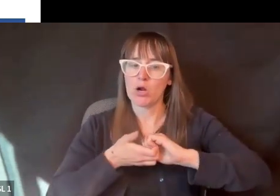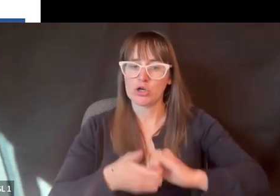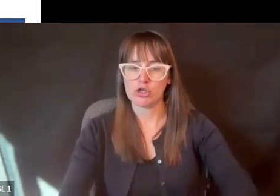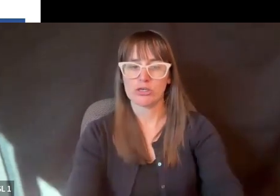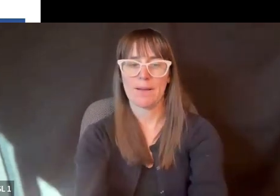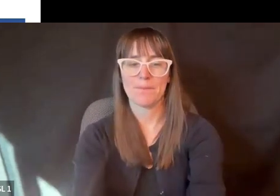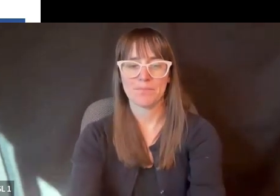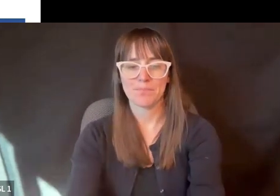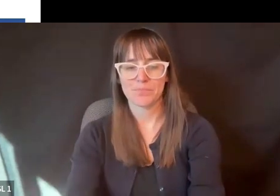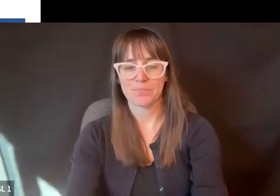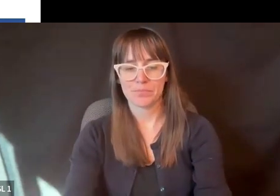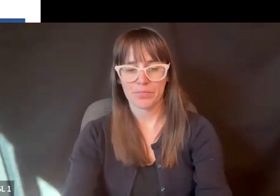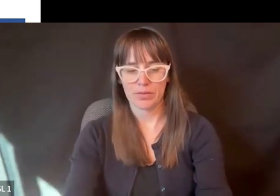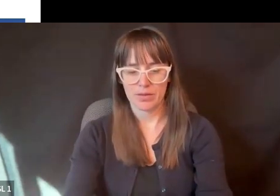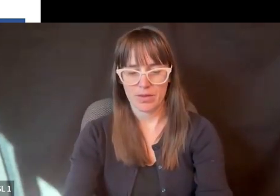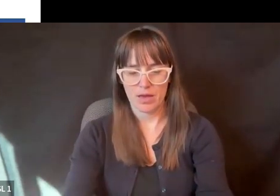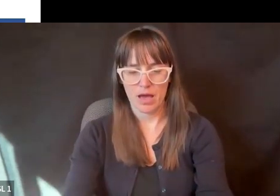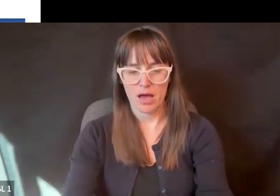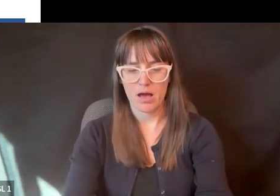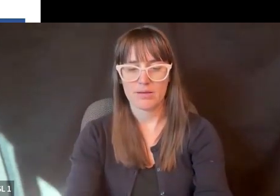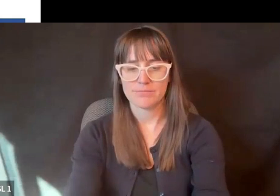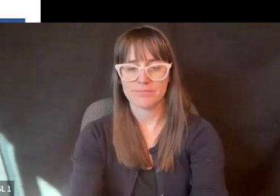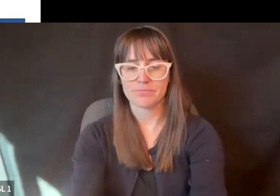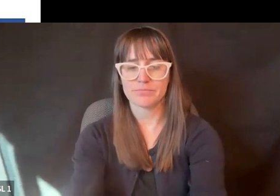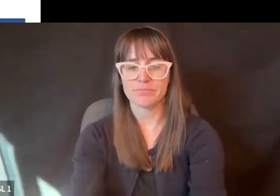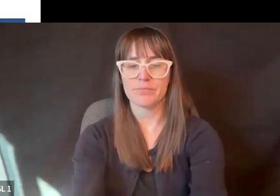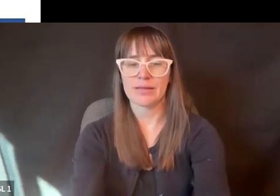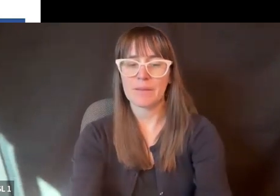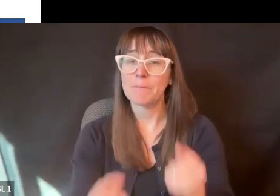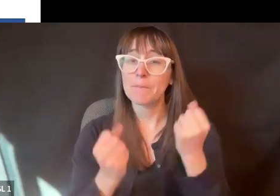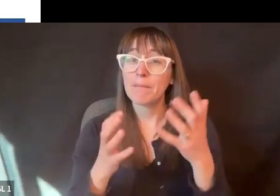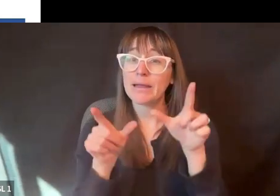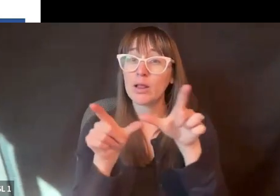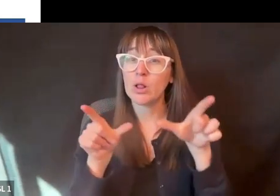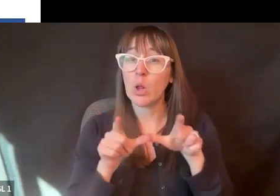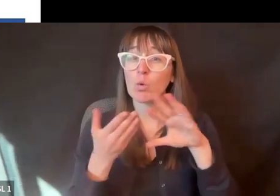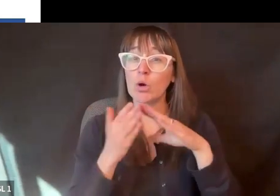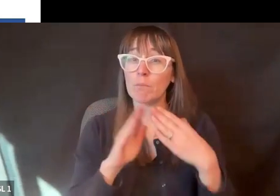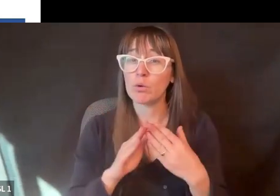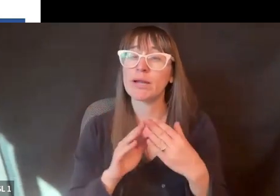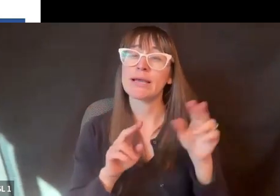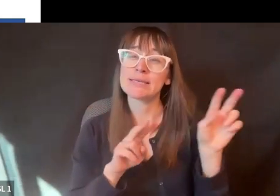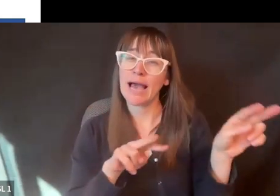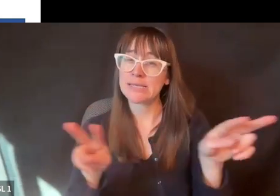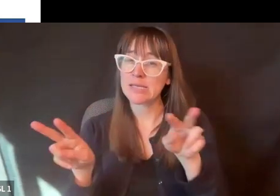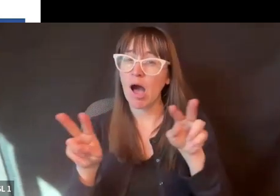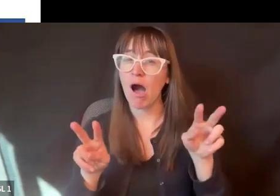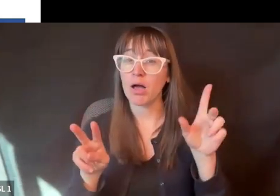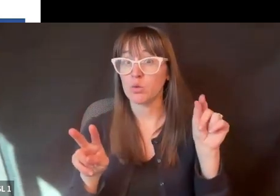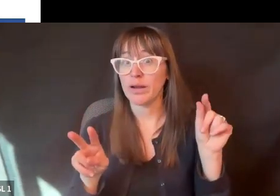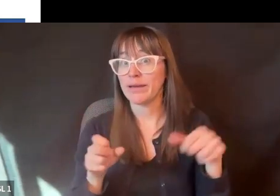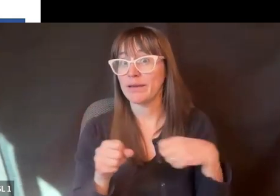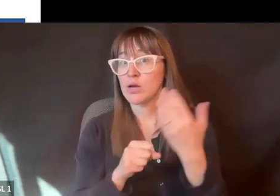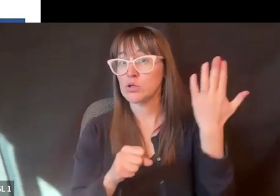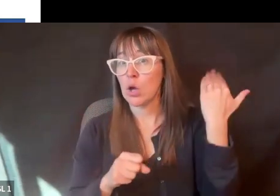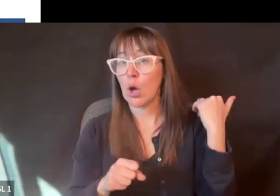its core. So what's interesting is at the local level, I saw many local communities 20 years